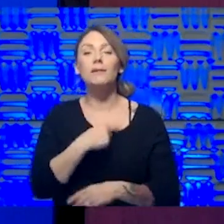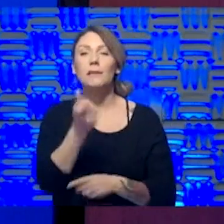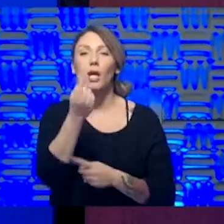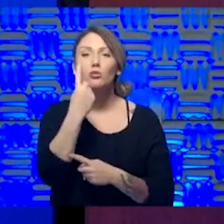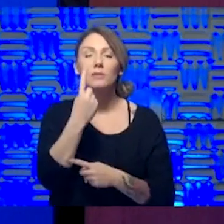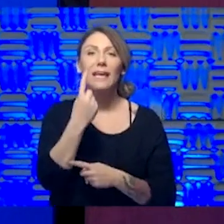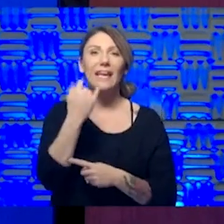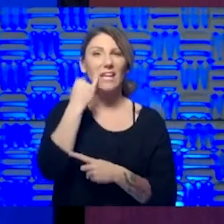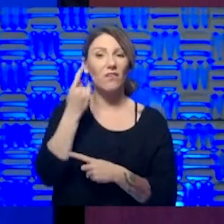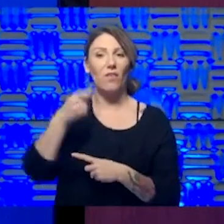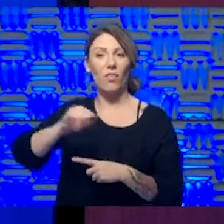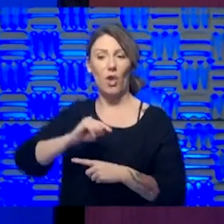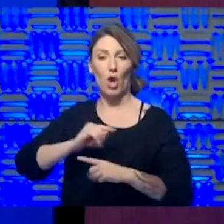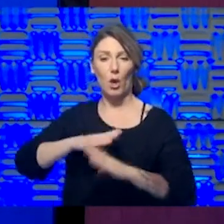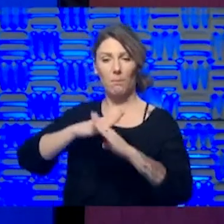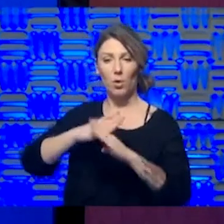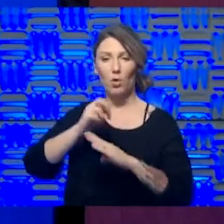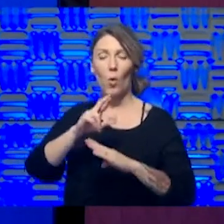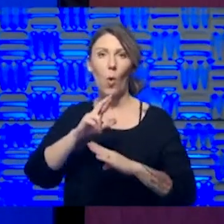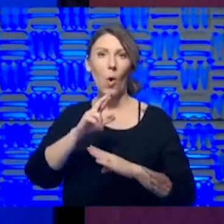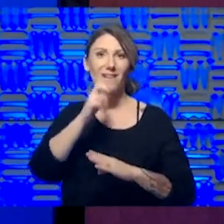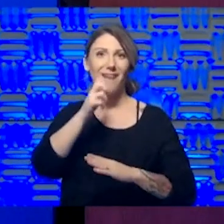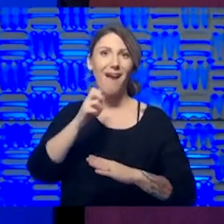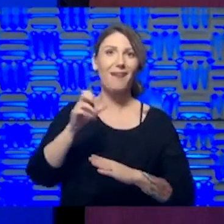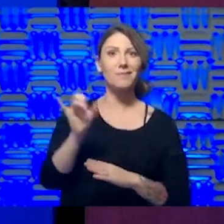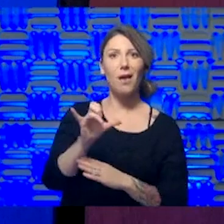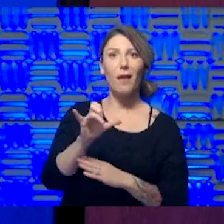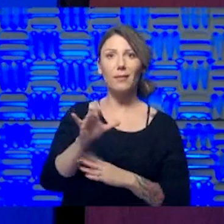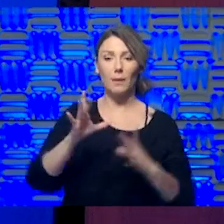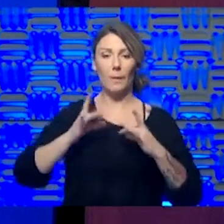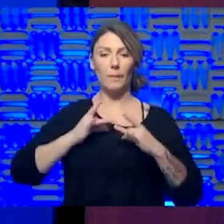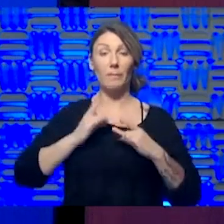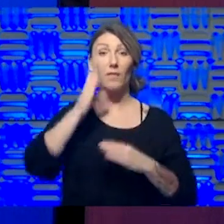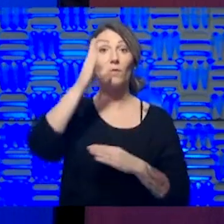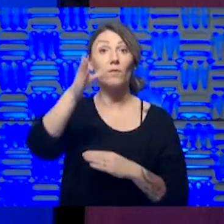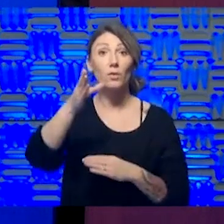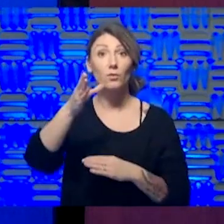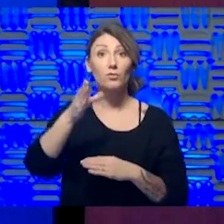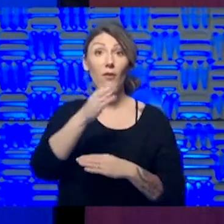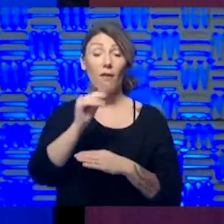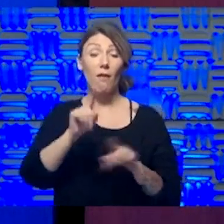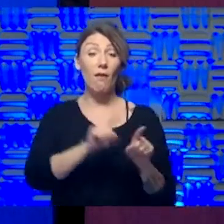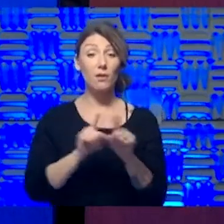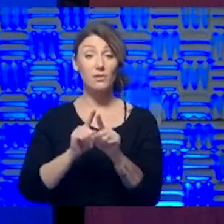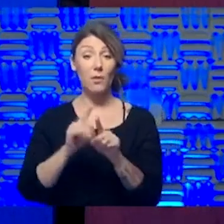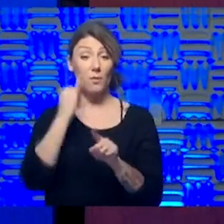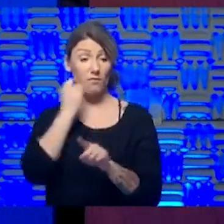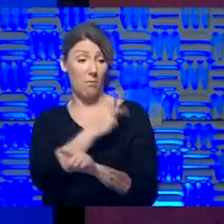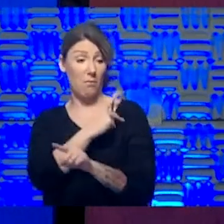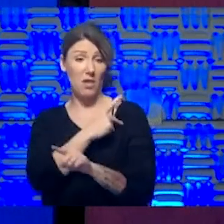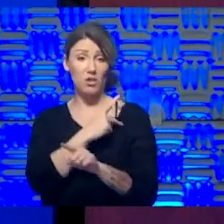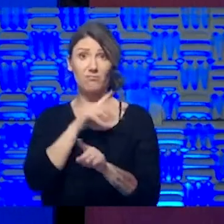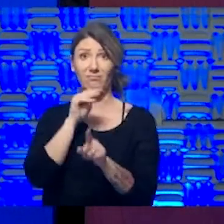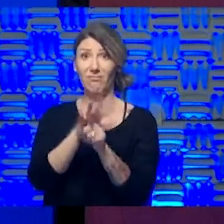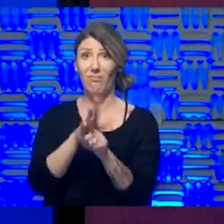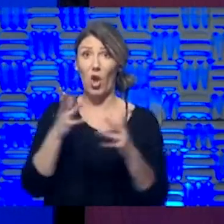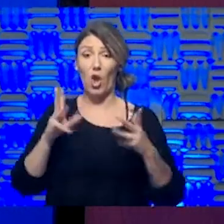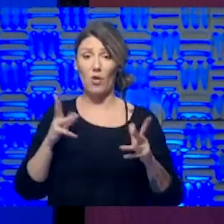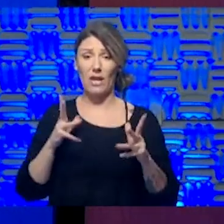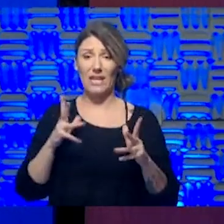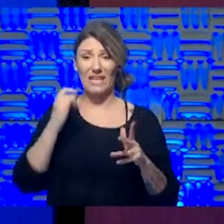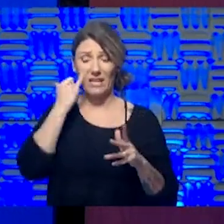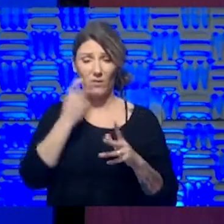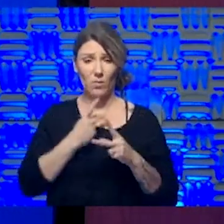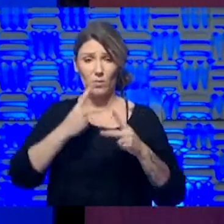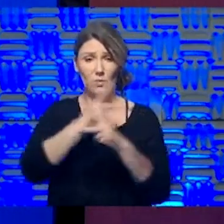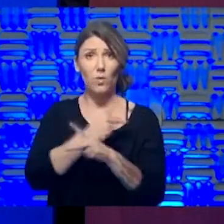less likely to catch it in the future. It can also help us understand if patients who've been infected previously had worse cancer outcomes